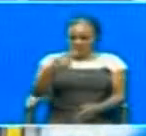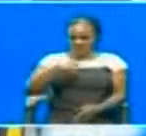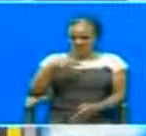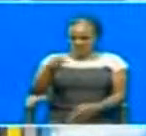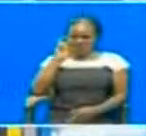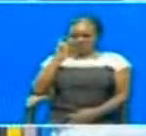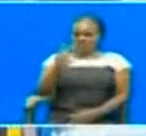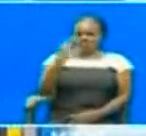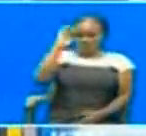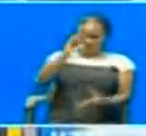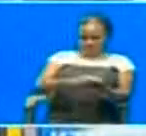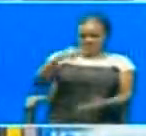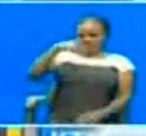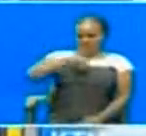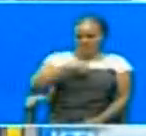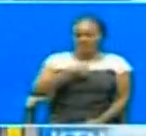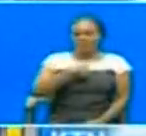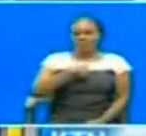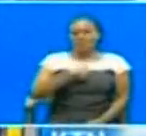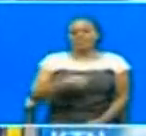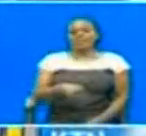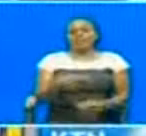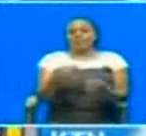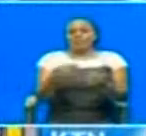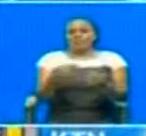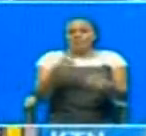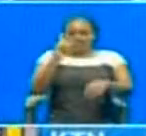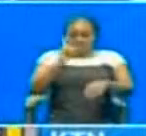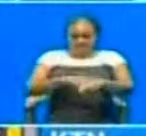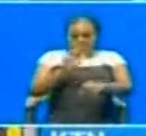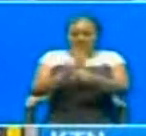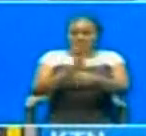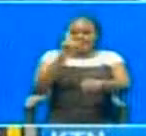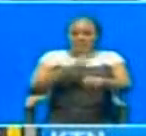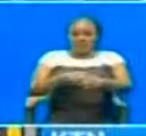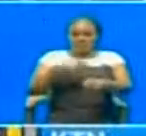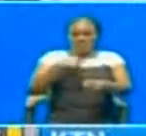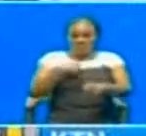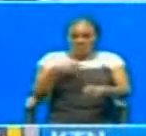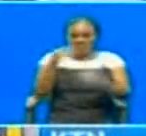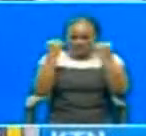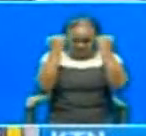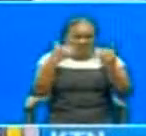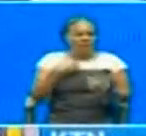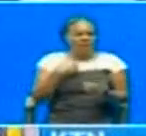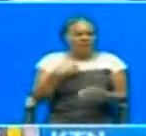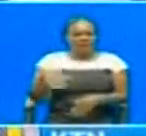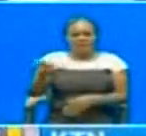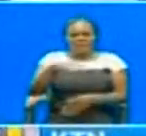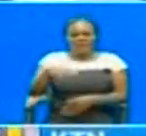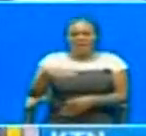mimi wananiamini. Kwa hivyo, kwa wakati mingi sana, huwa na tension mingi sana. Kwa wakasi wane wa